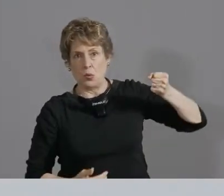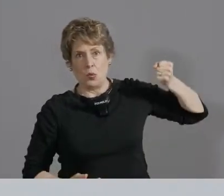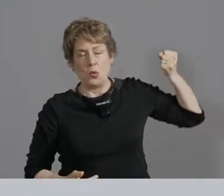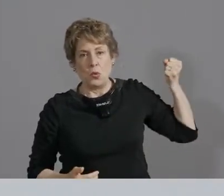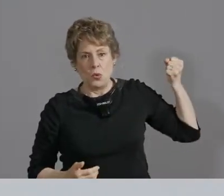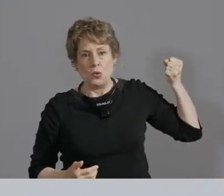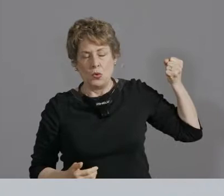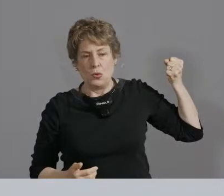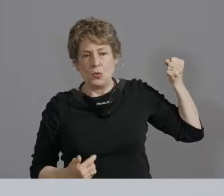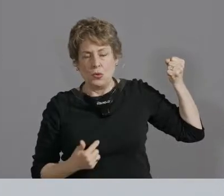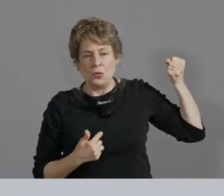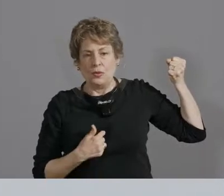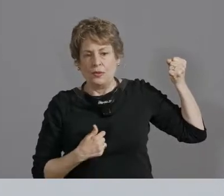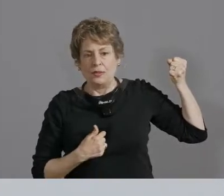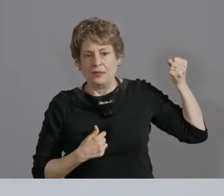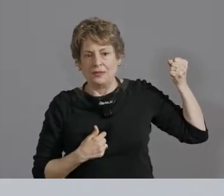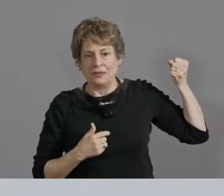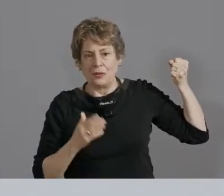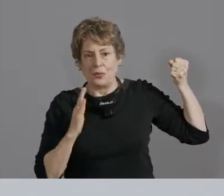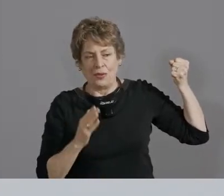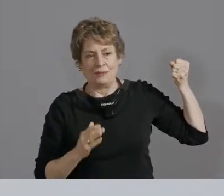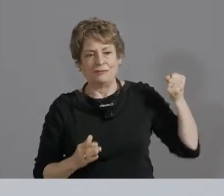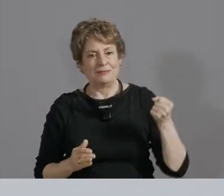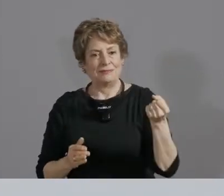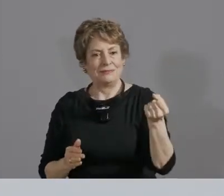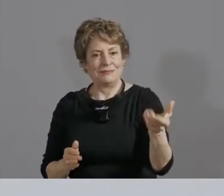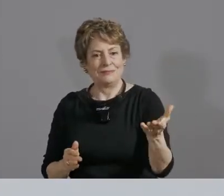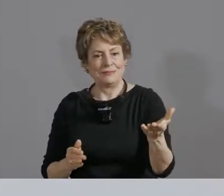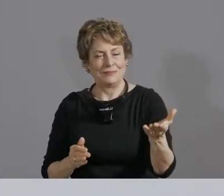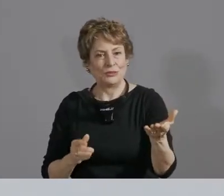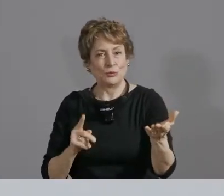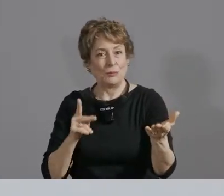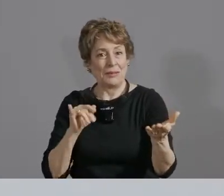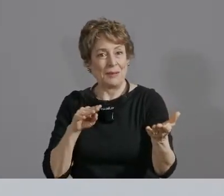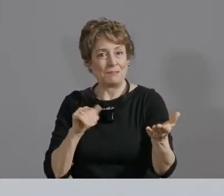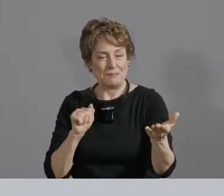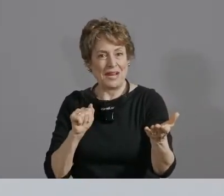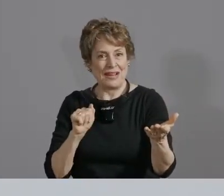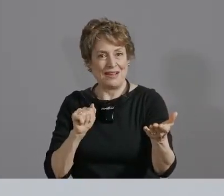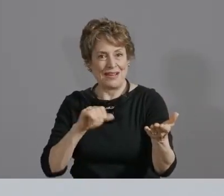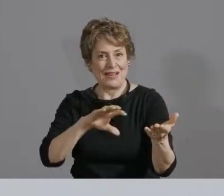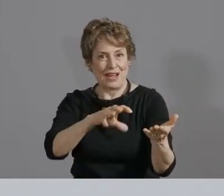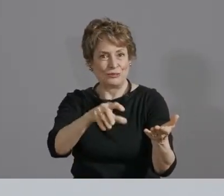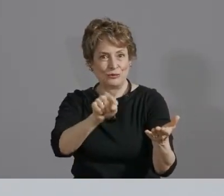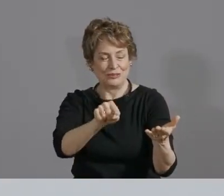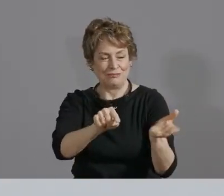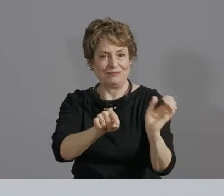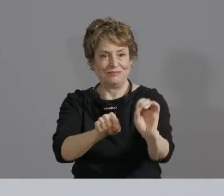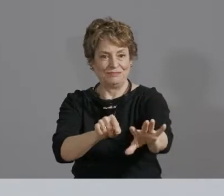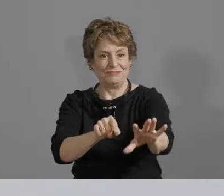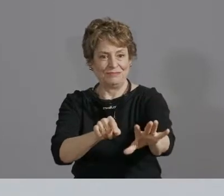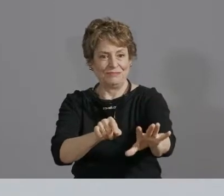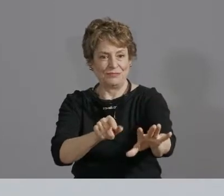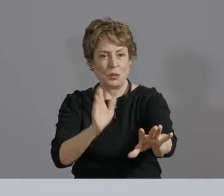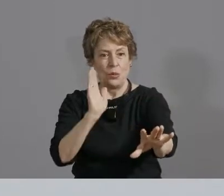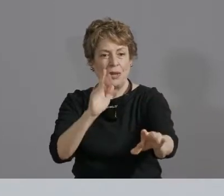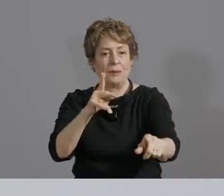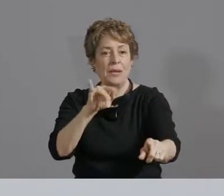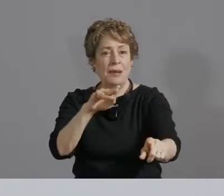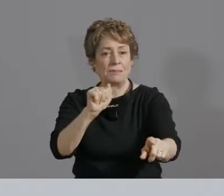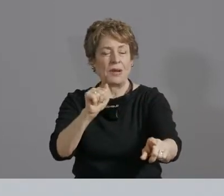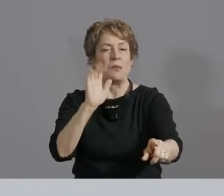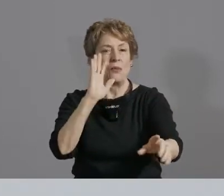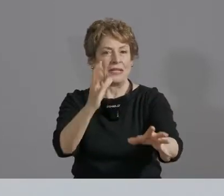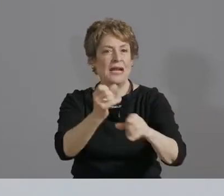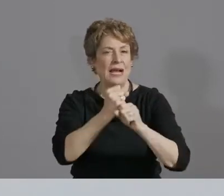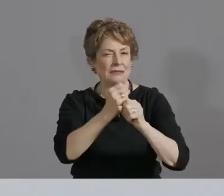state pod. We'll be doing that. So we're working with all of the partners on that, but they are actually getting more vaccine this week. Okay,